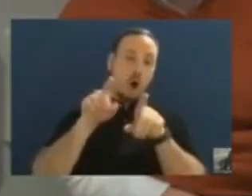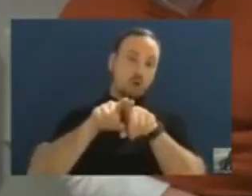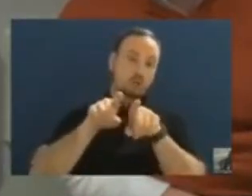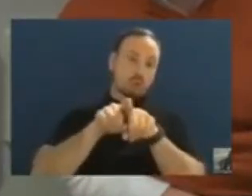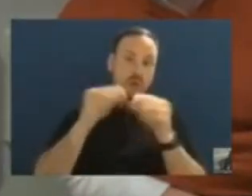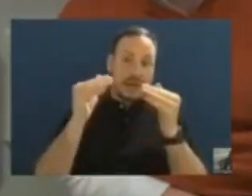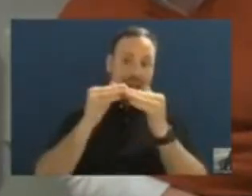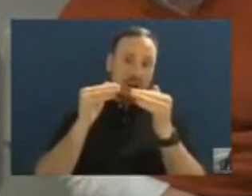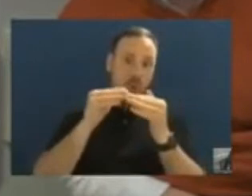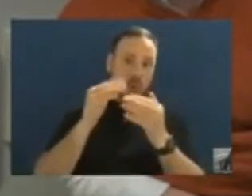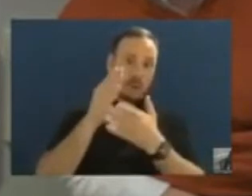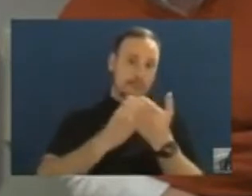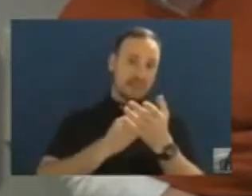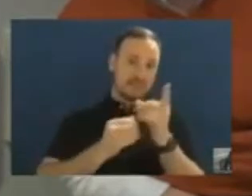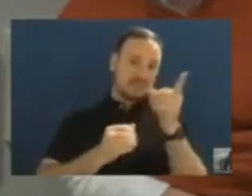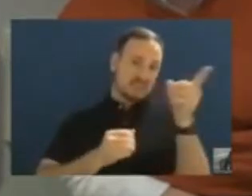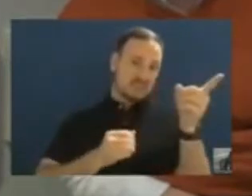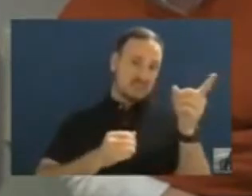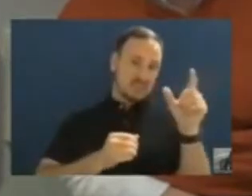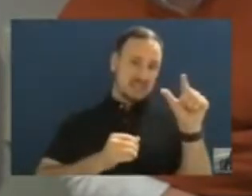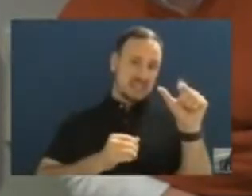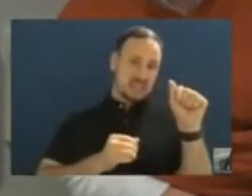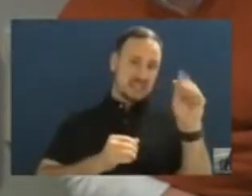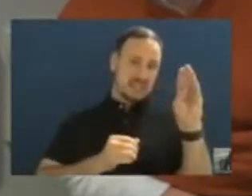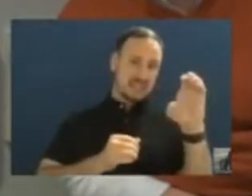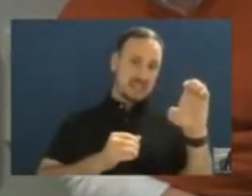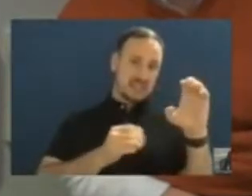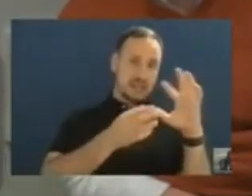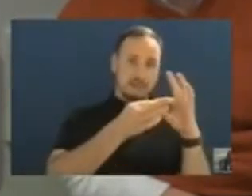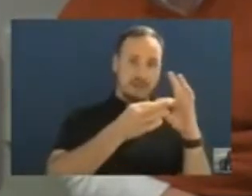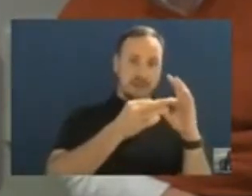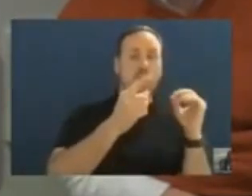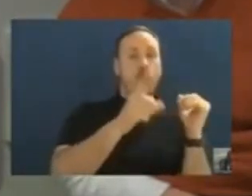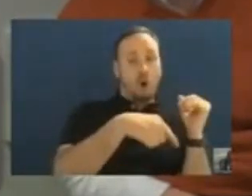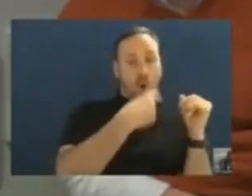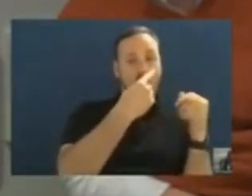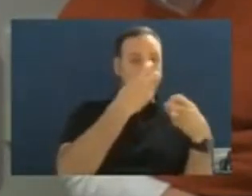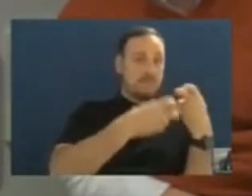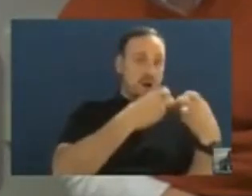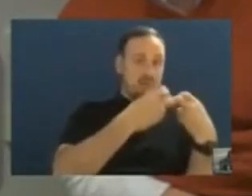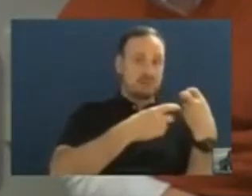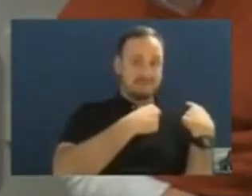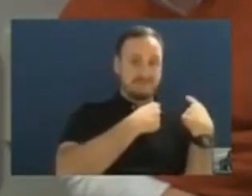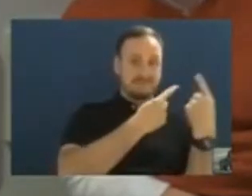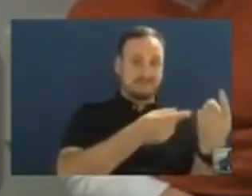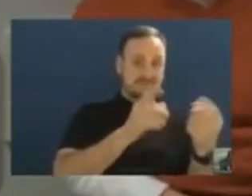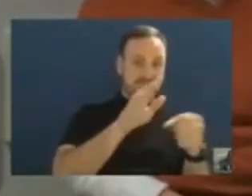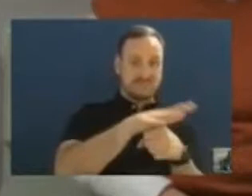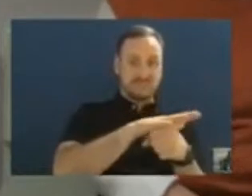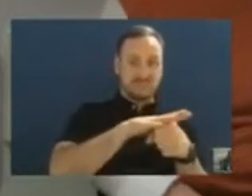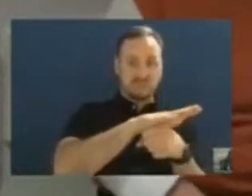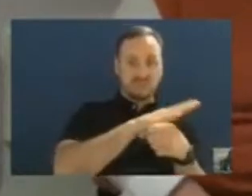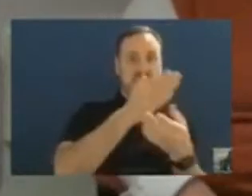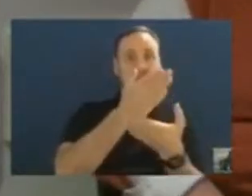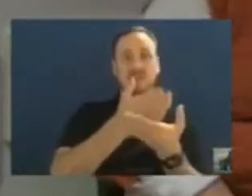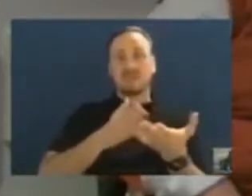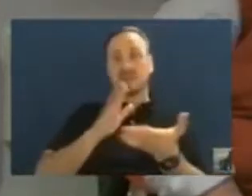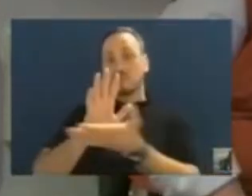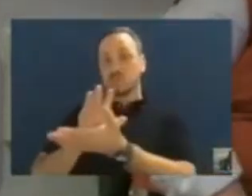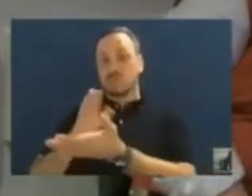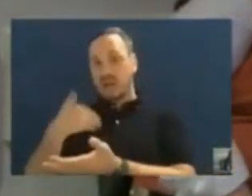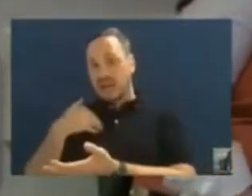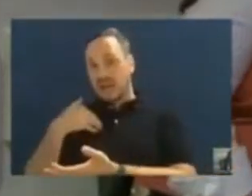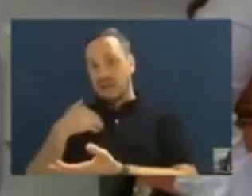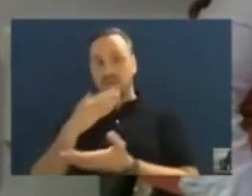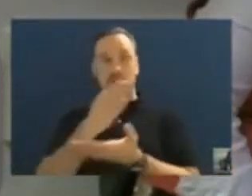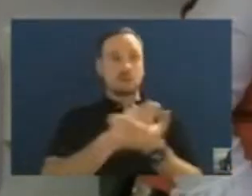Gabe has mentioned, has always been a problem across the district, with schools having this and not having that, and